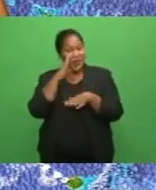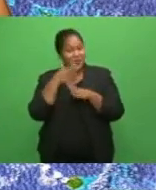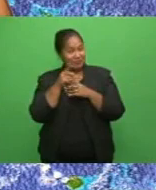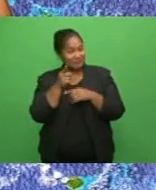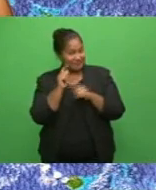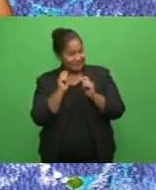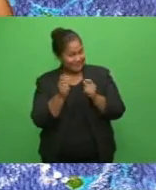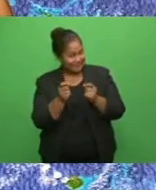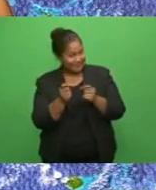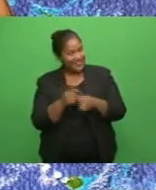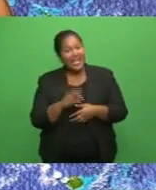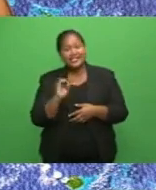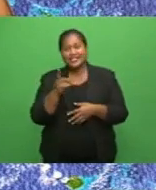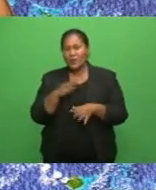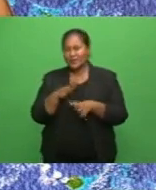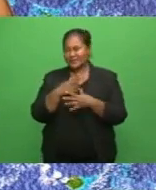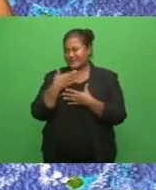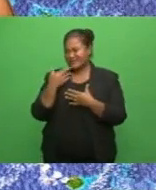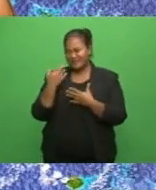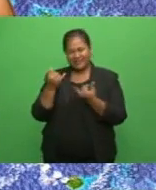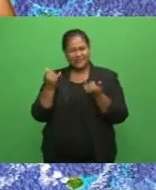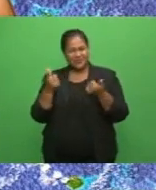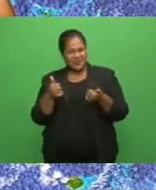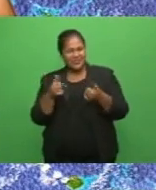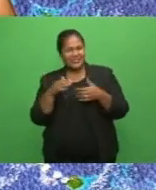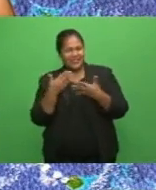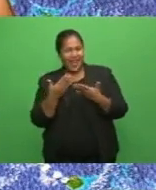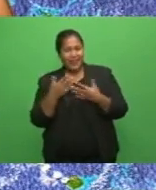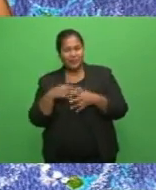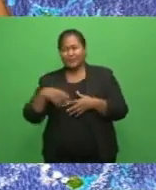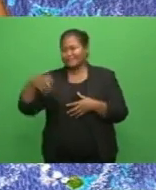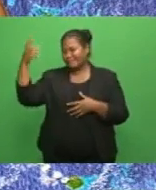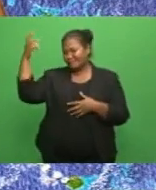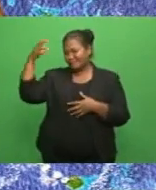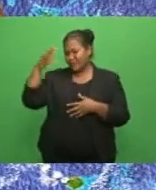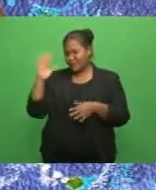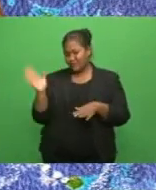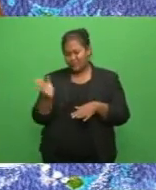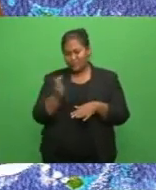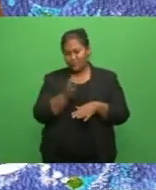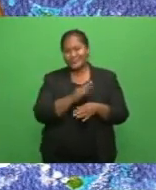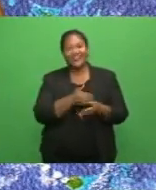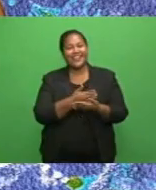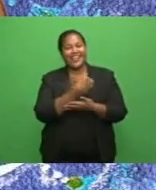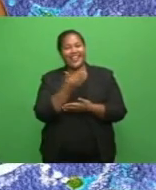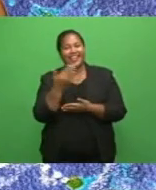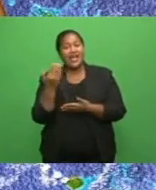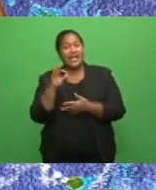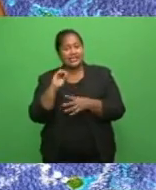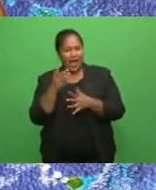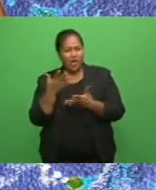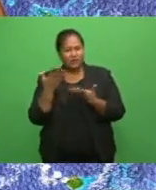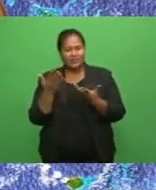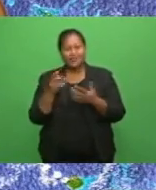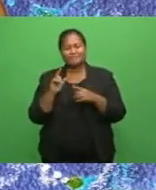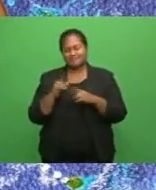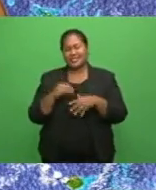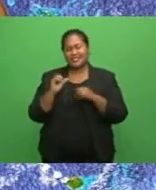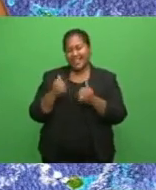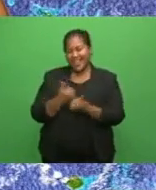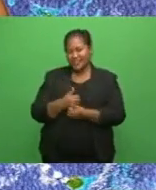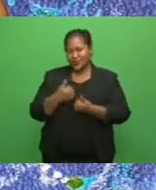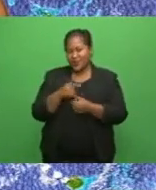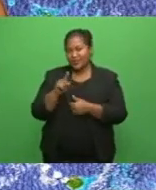too. It's very seldom nowadays we get solid sunshine throughout the day. Now that we do, let's enjoy that, and